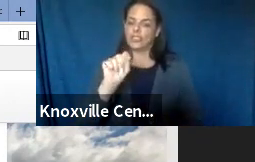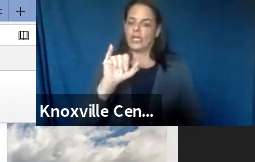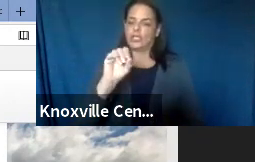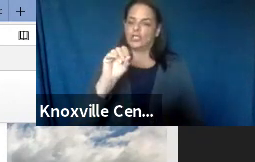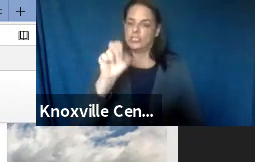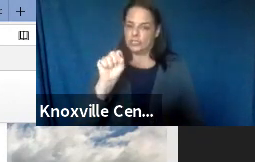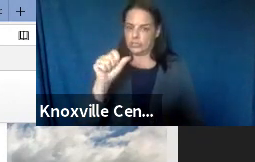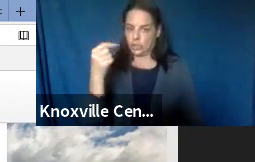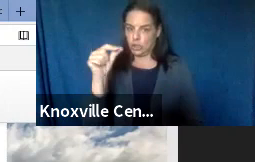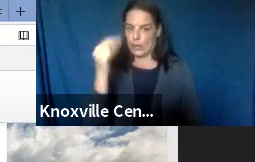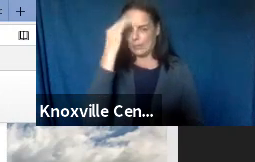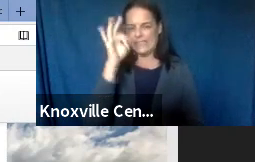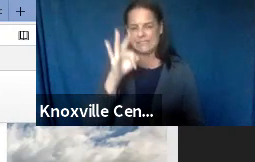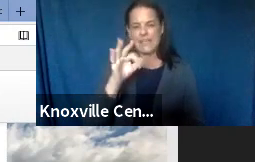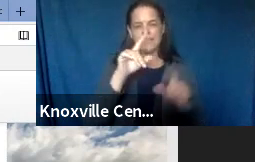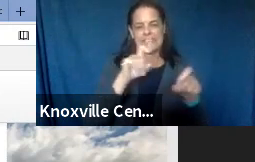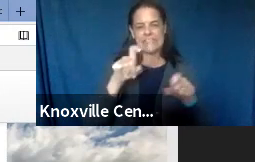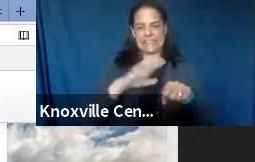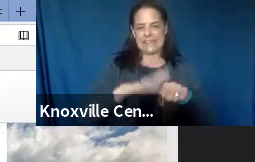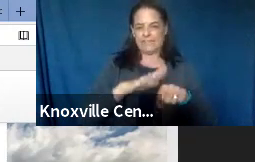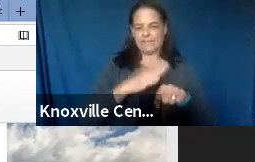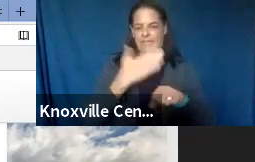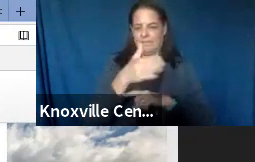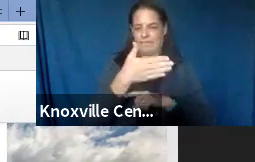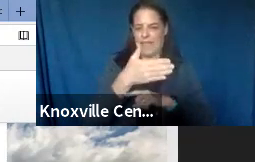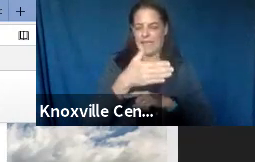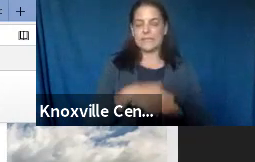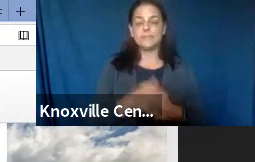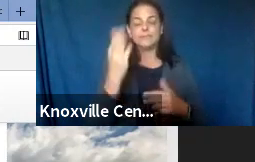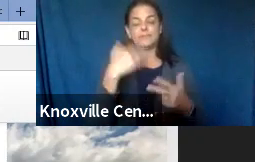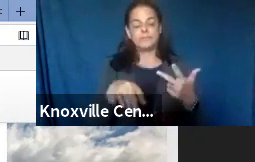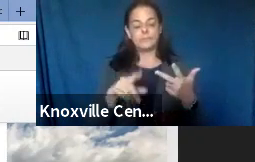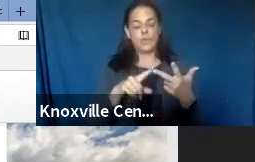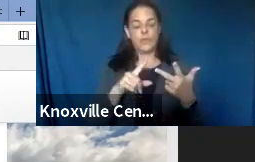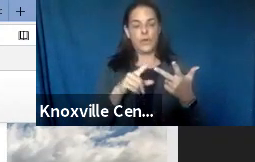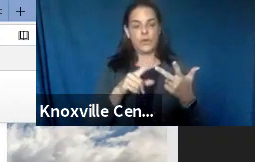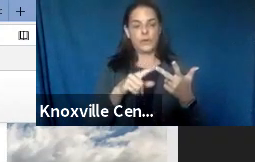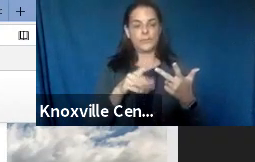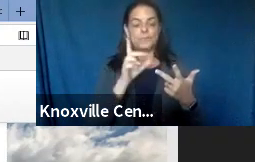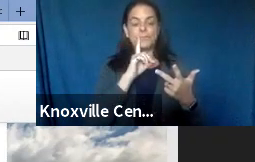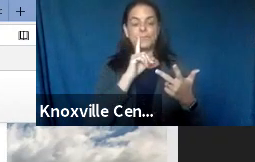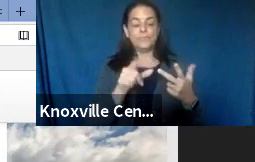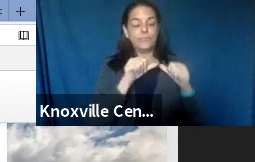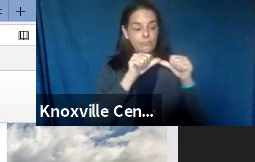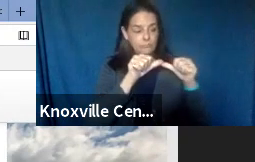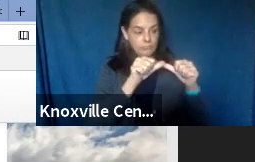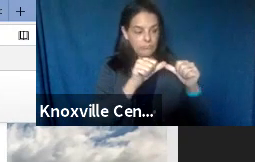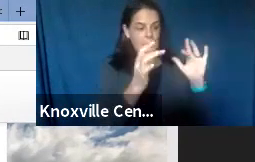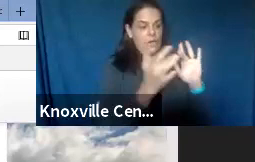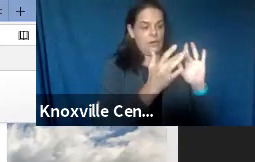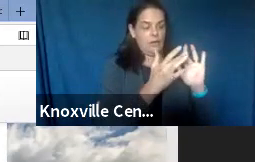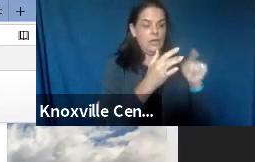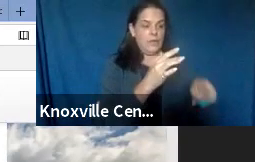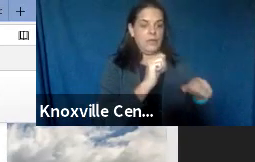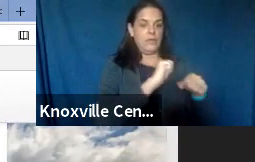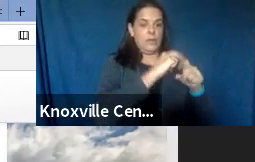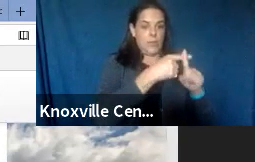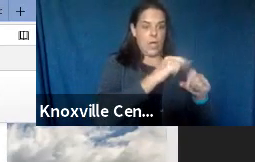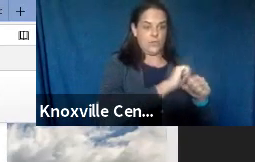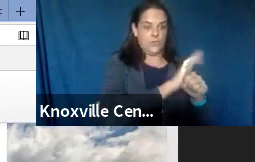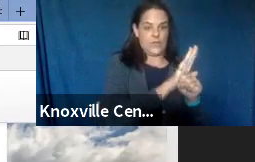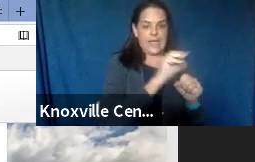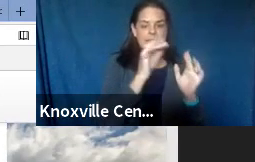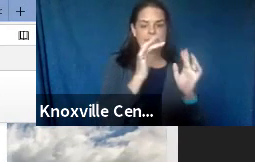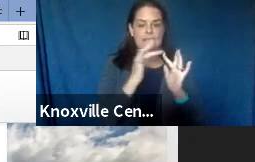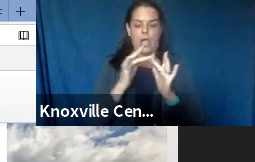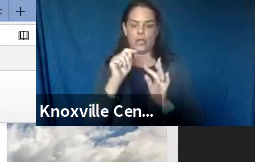the testing flags. Our third benchmark, sustained or increased public health capability. For this benchmark,